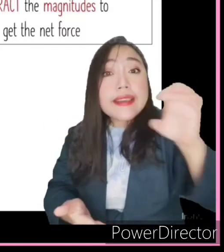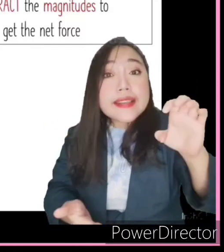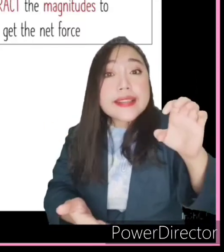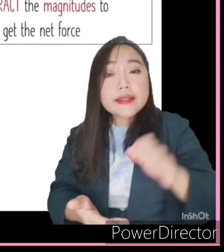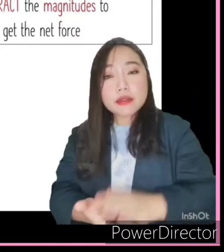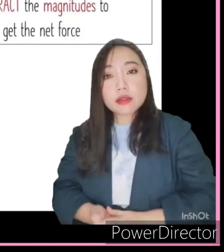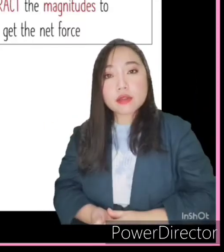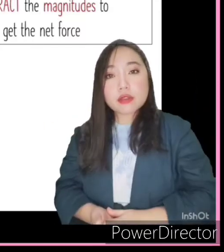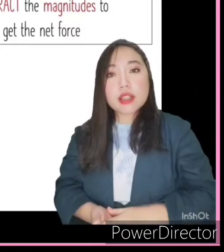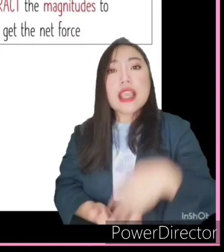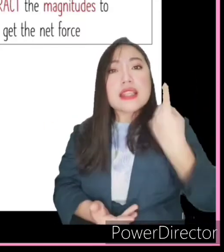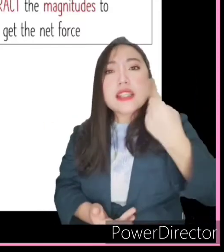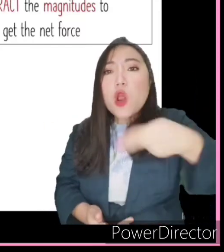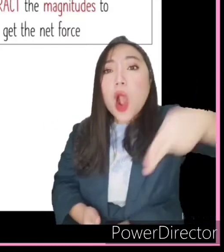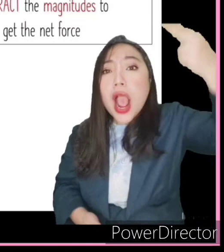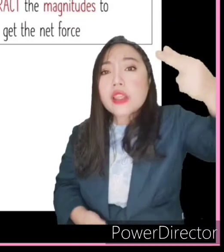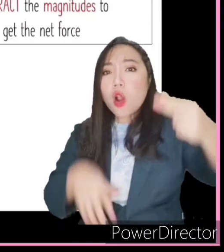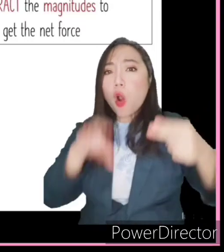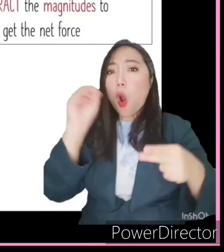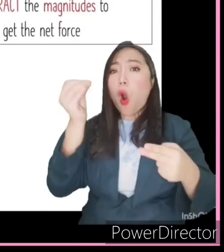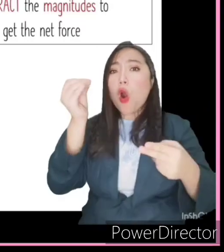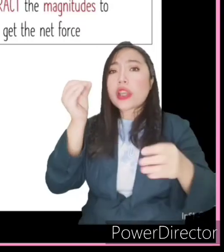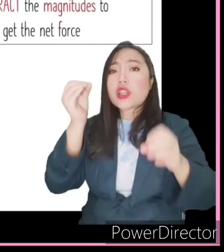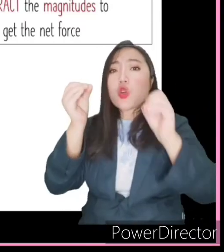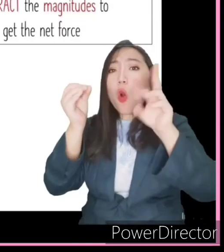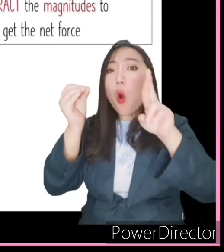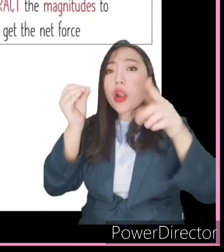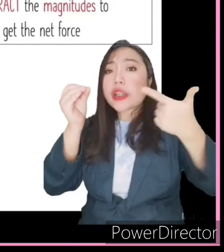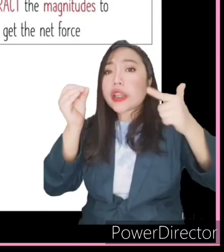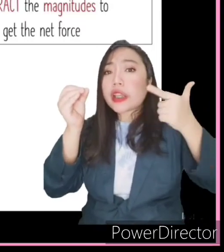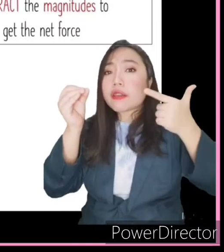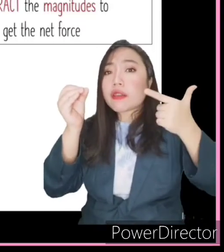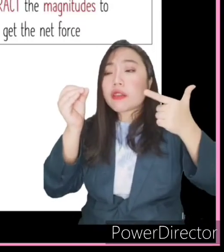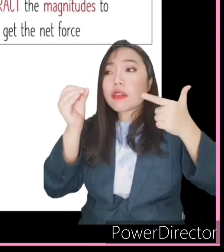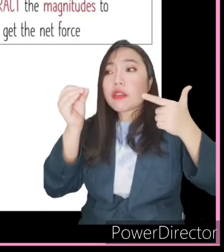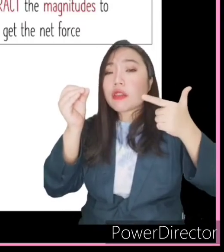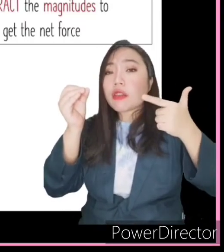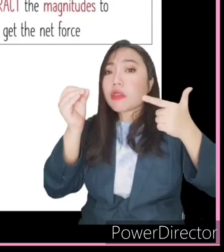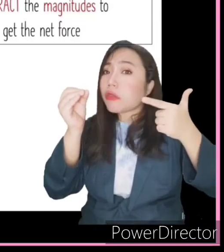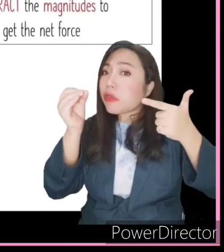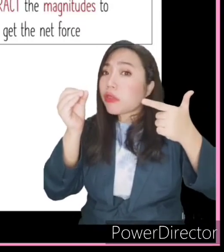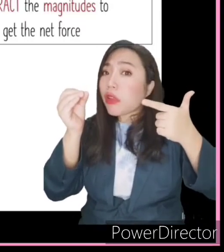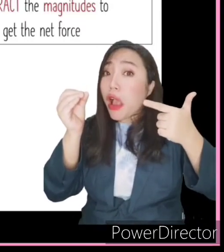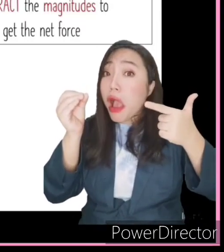is east. So who would be the highest?